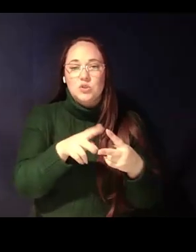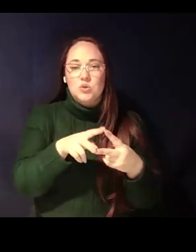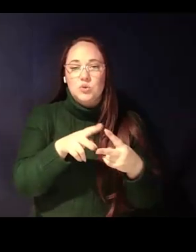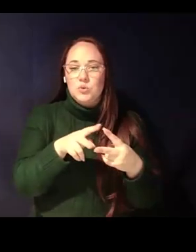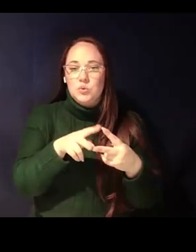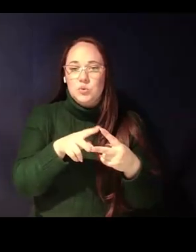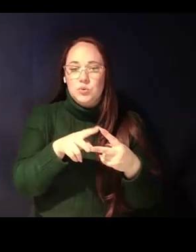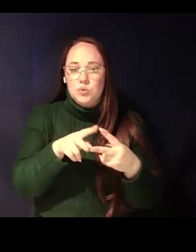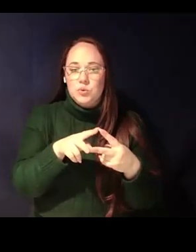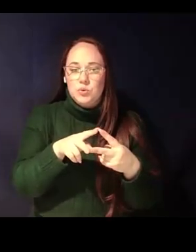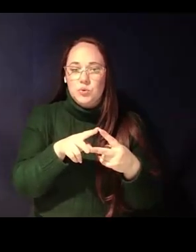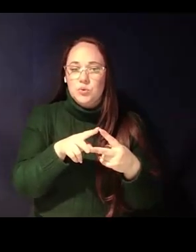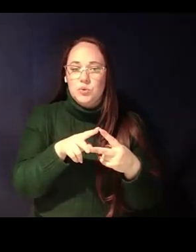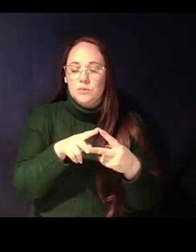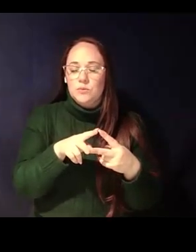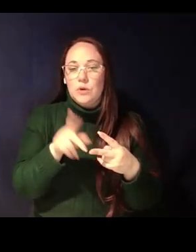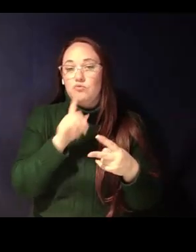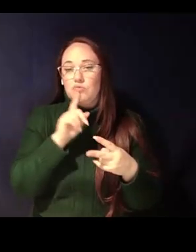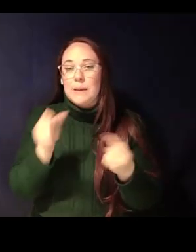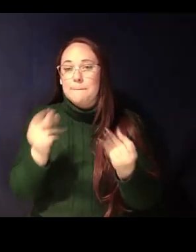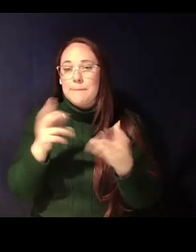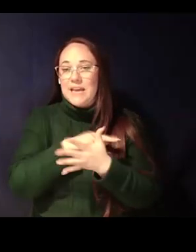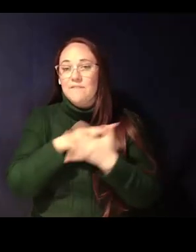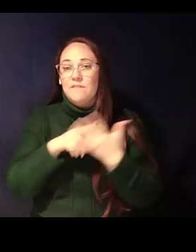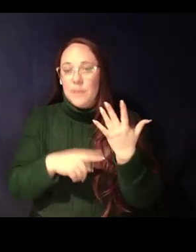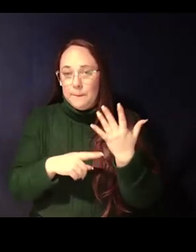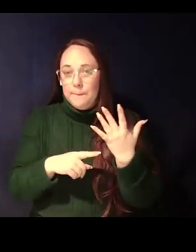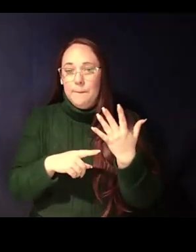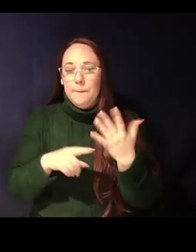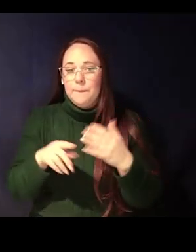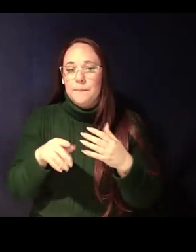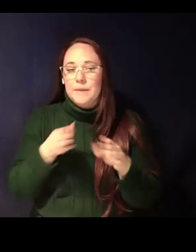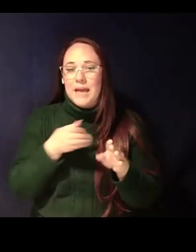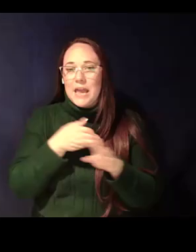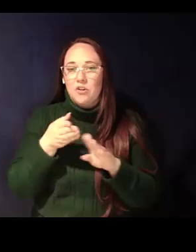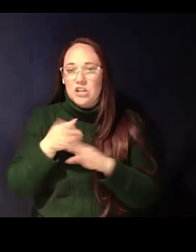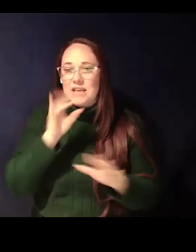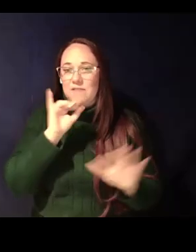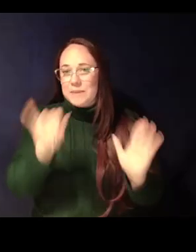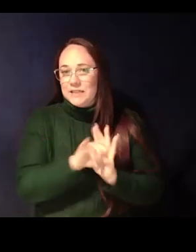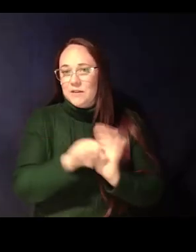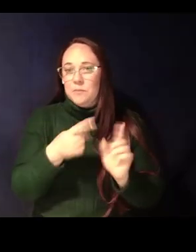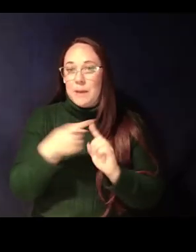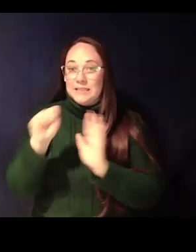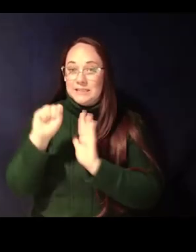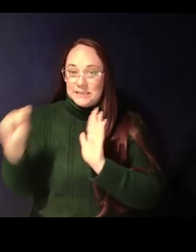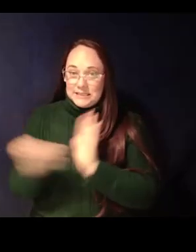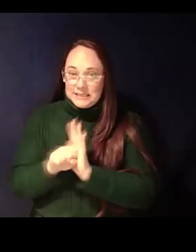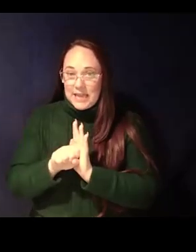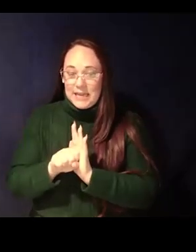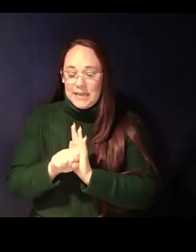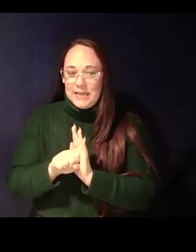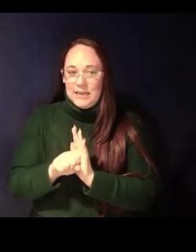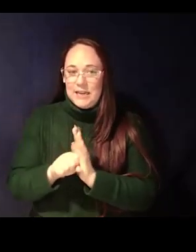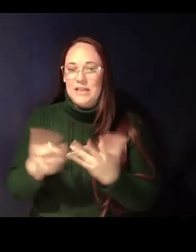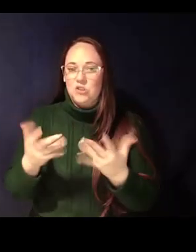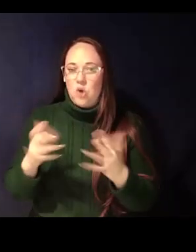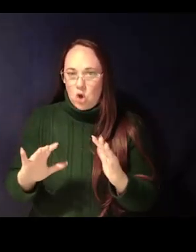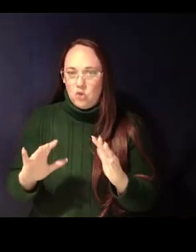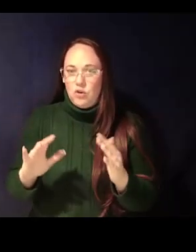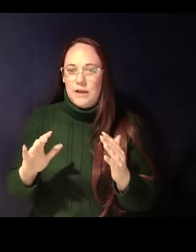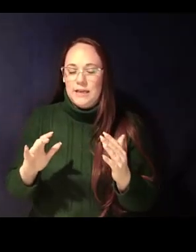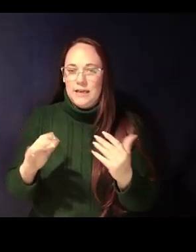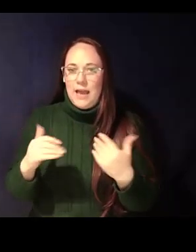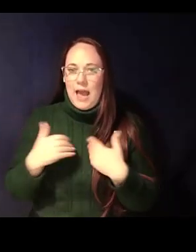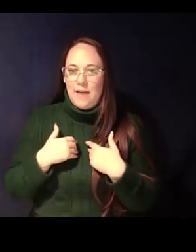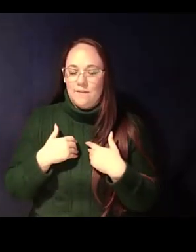of these areas are areas that have been identified by the state, in which the state is already starting to take